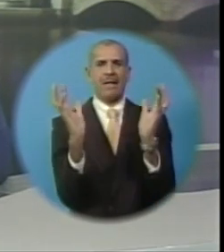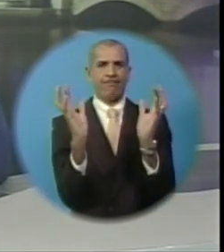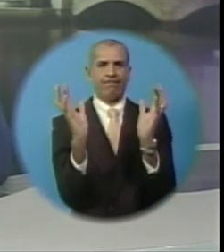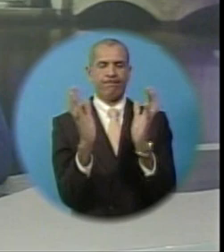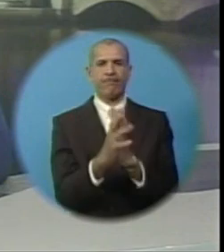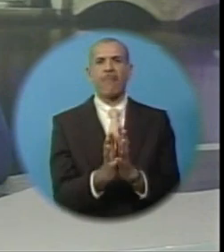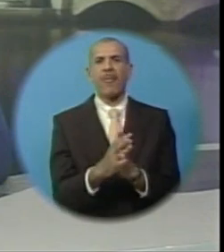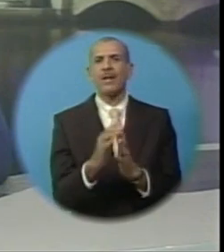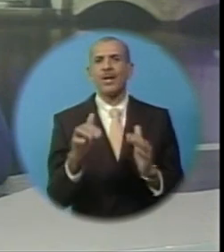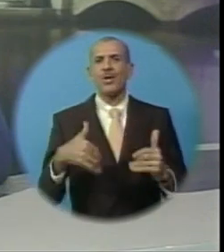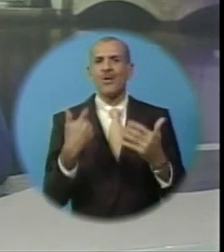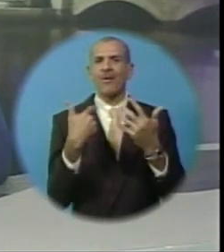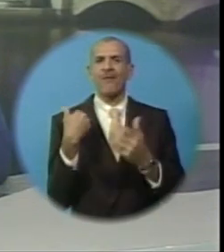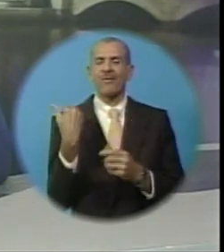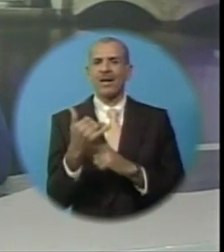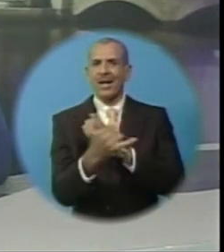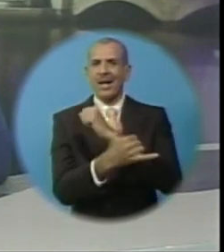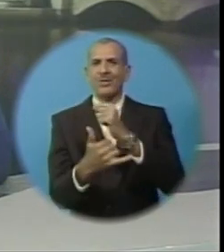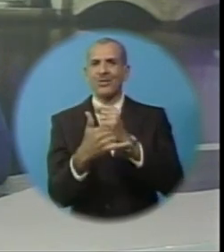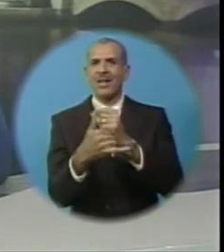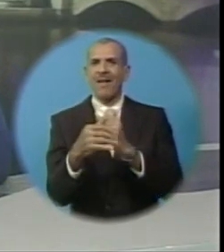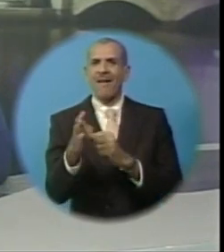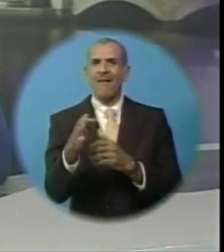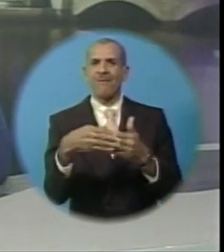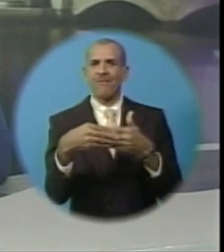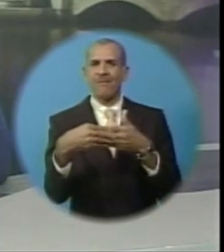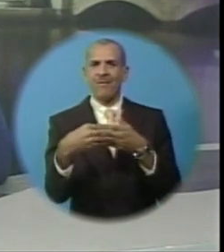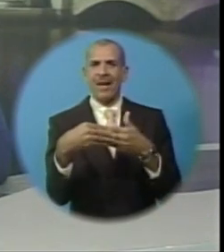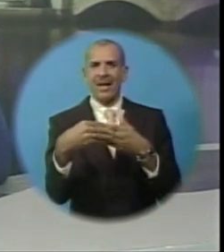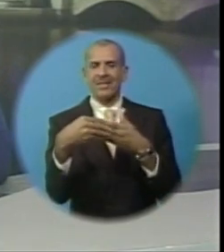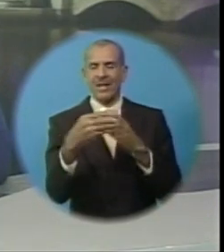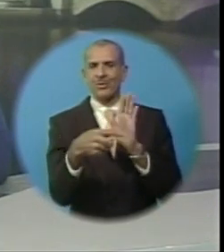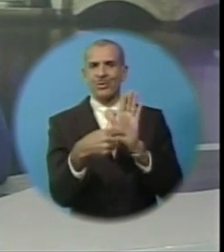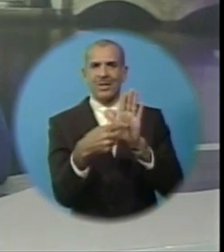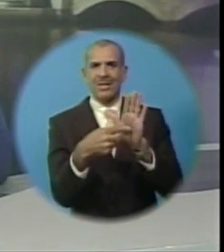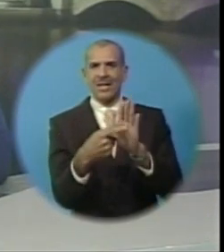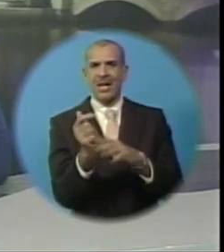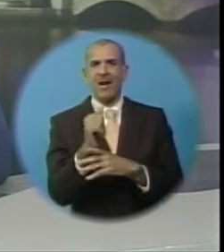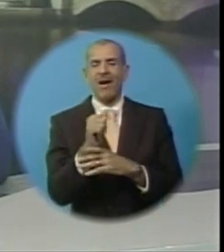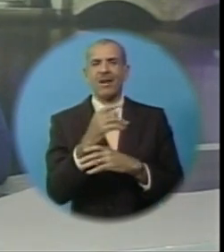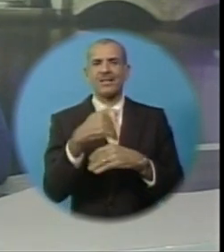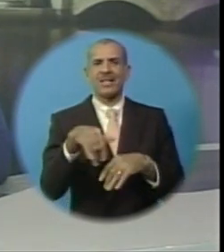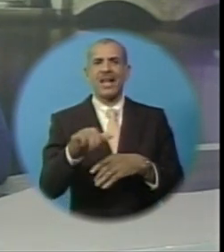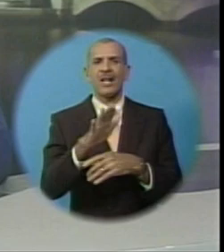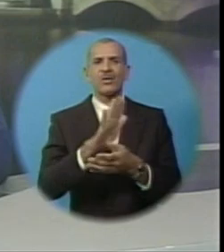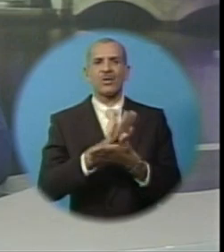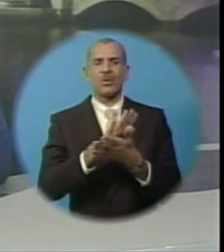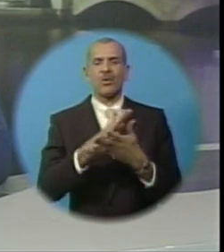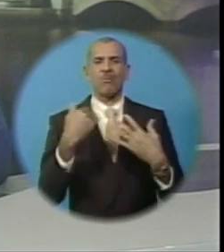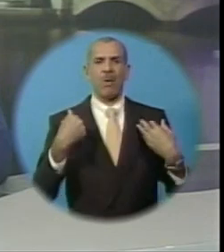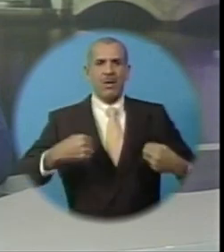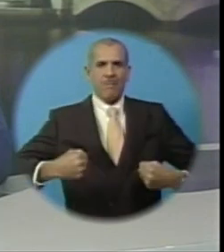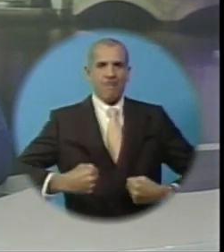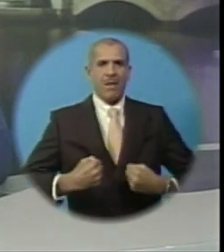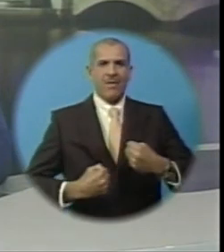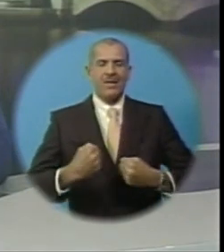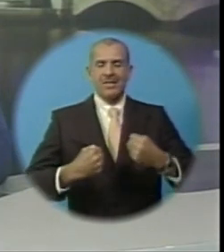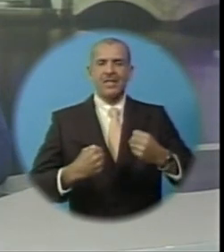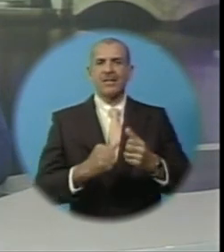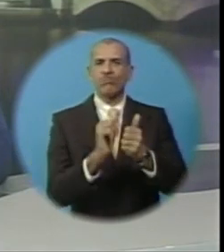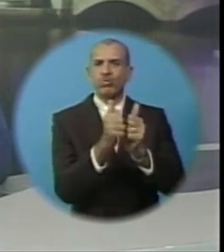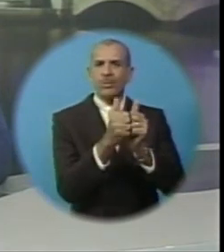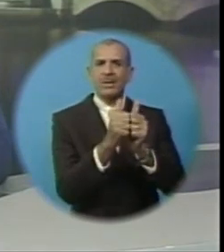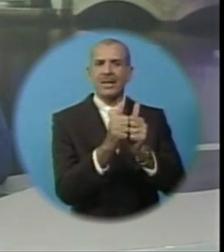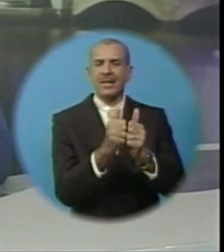The youth of our country flexed and strutted their stuff on stage when the annual schools bodybuilding and fitness championships